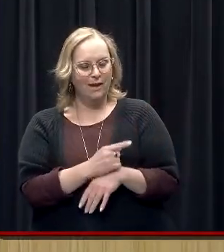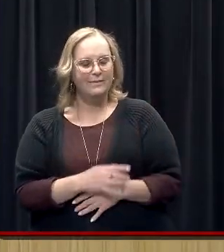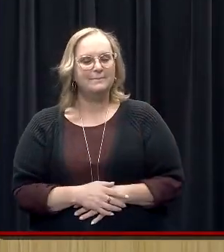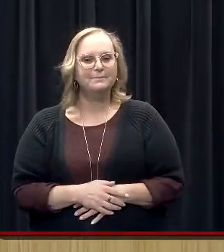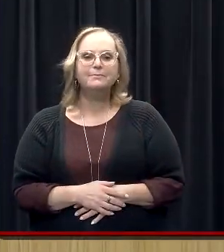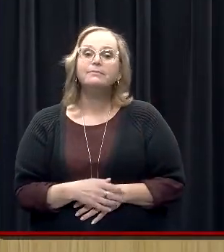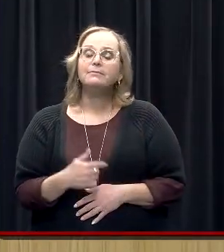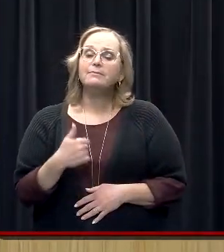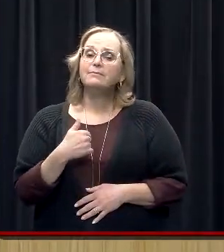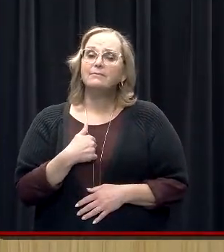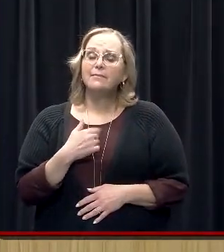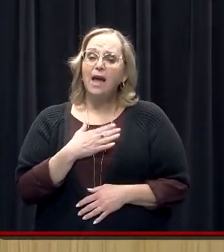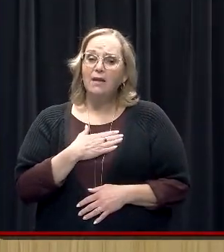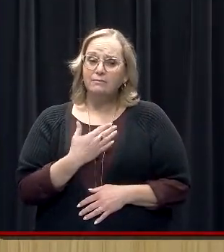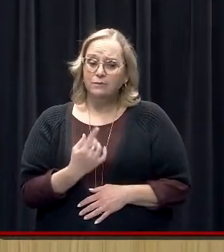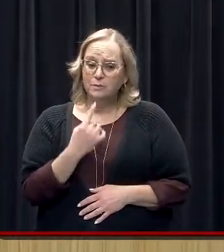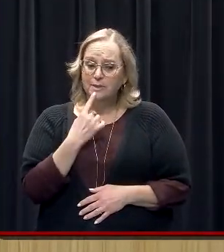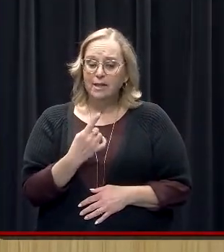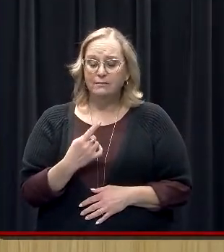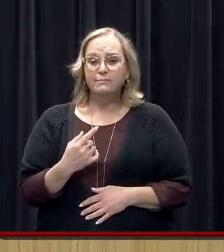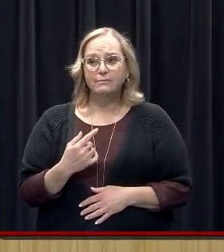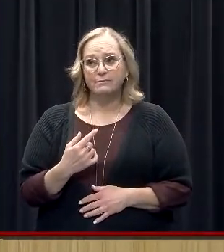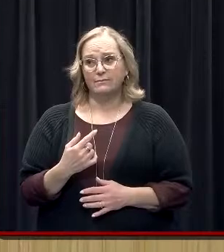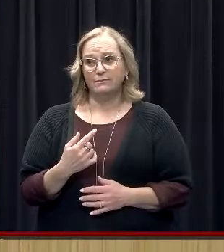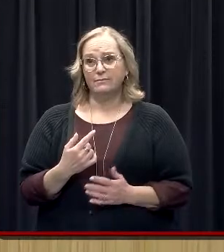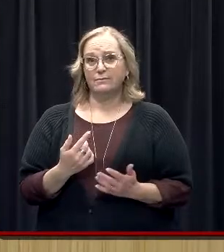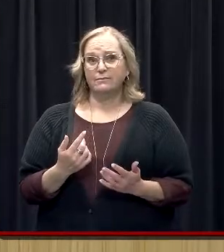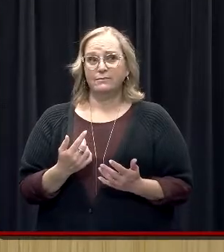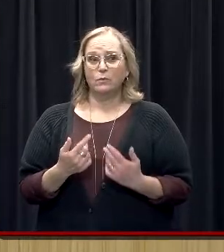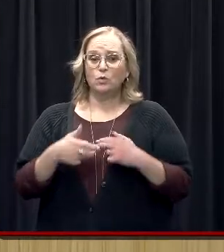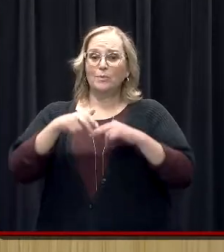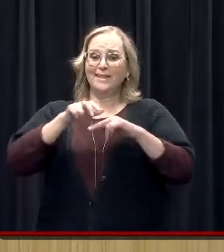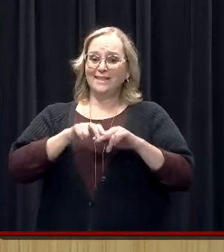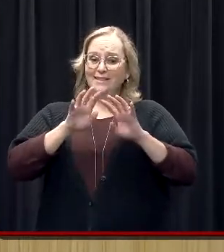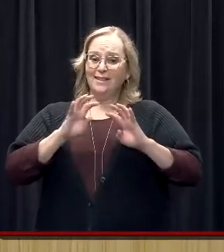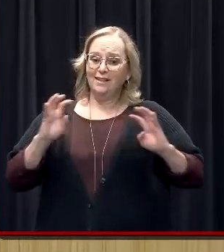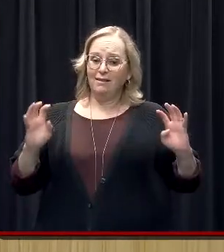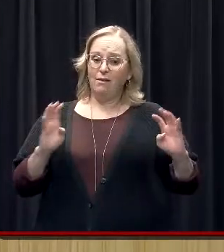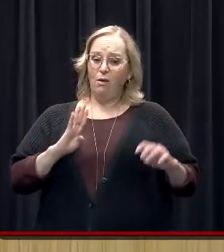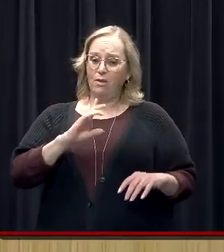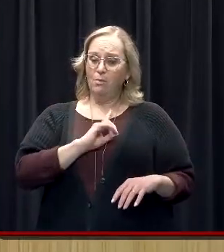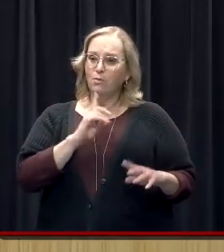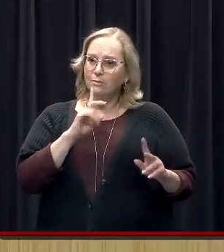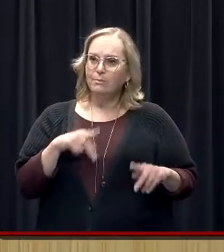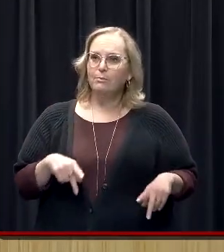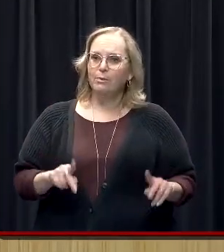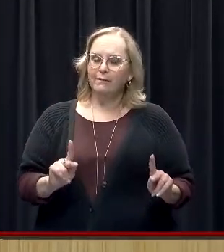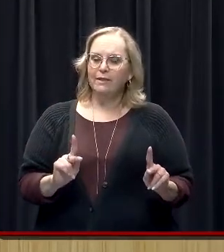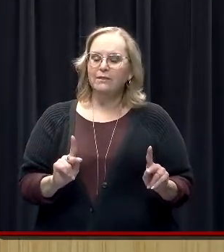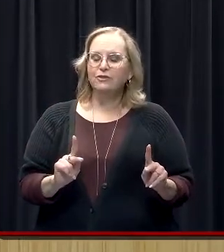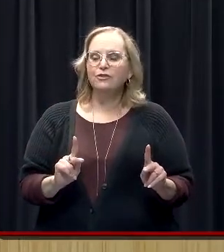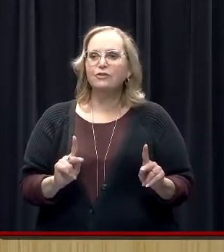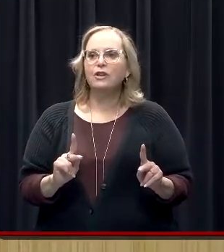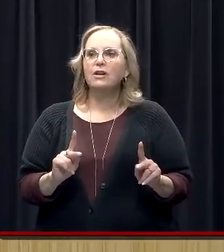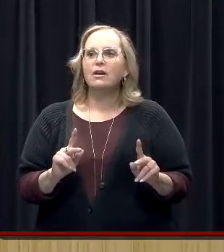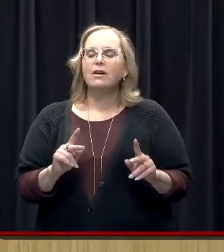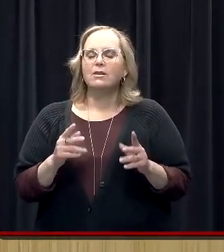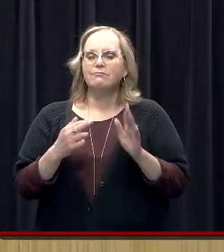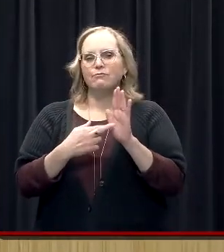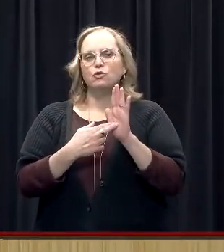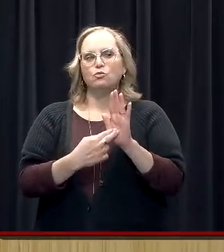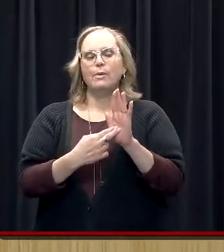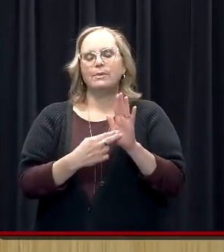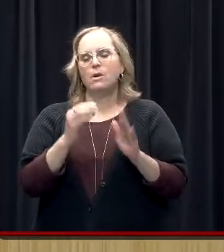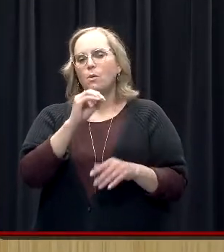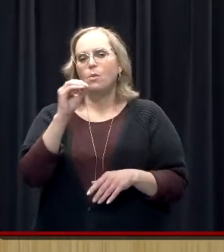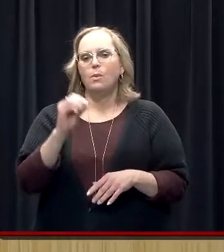say it's a privilege to serve on this board and to represent Olathe Public